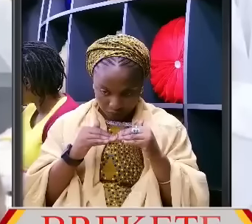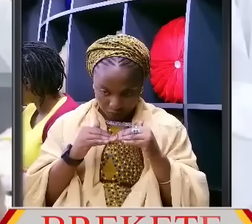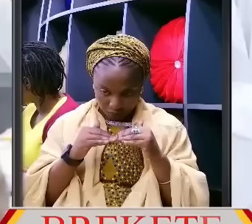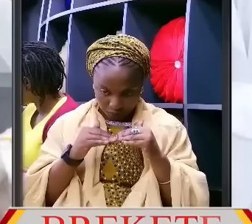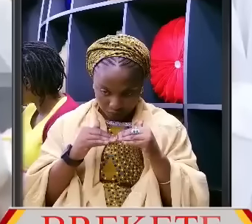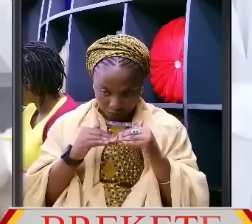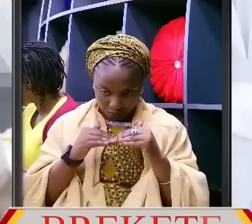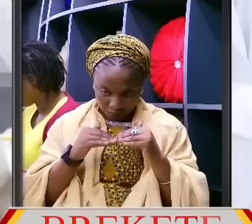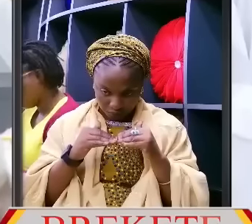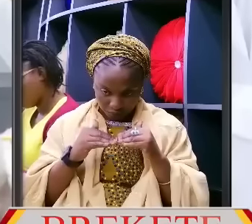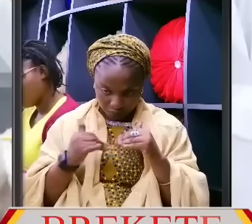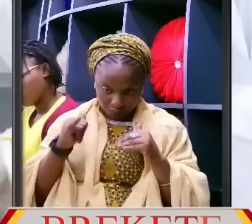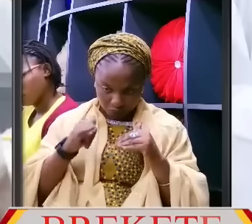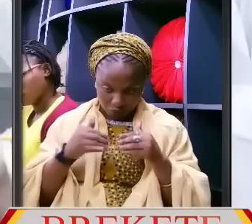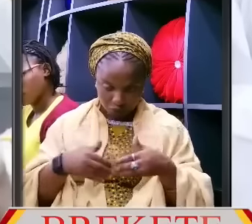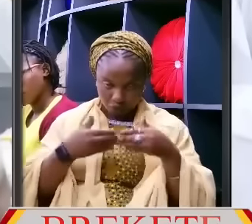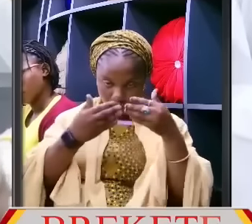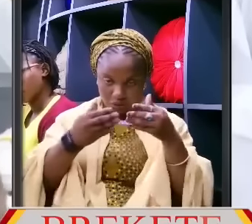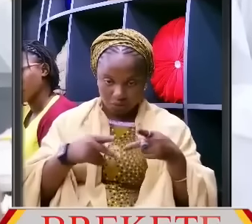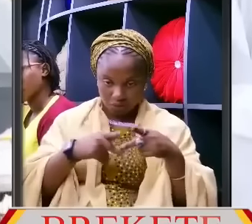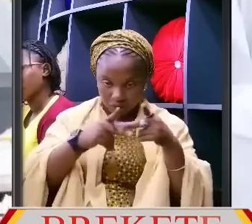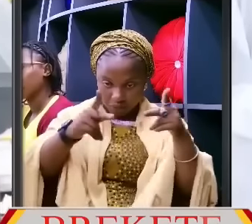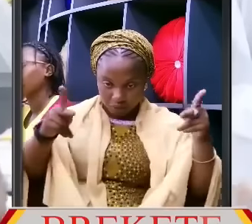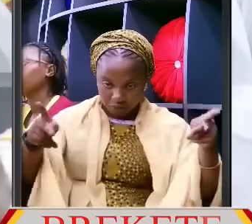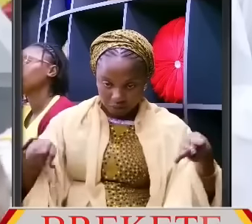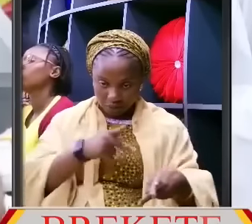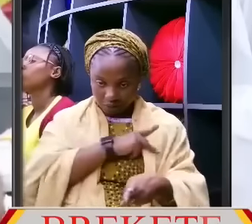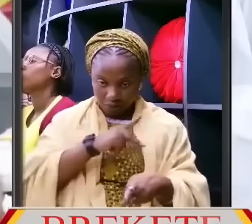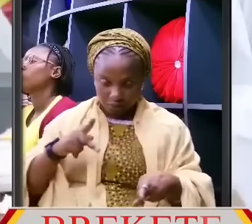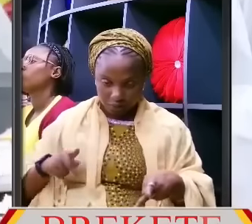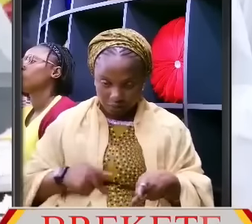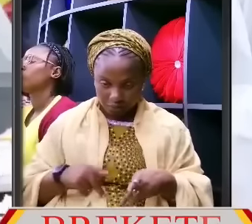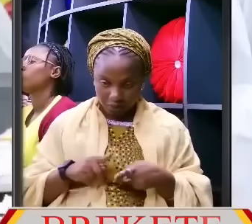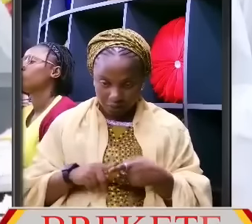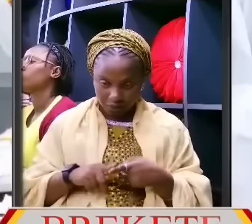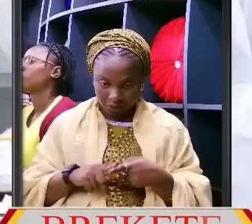They took him to the palace because of it before.